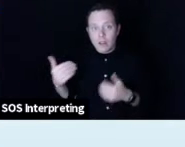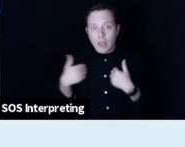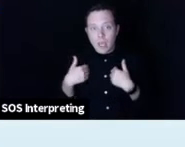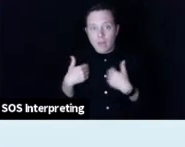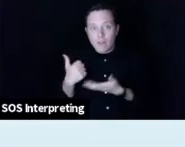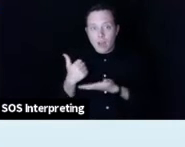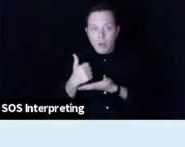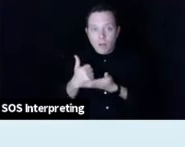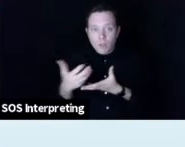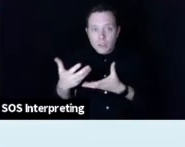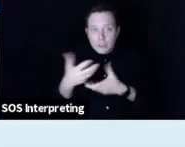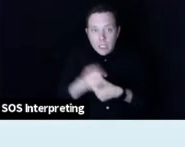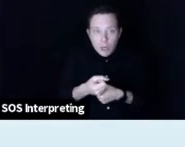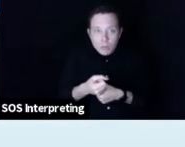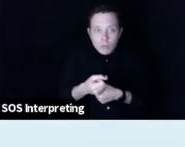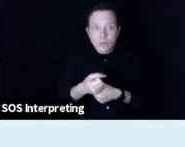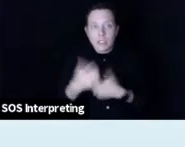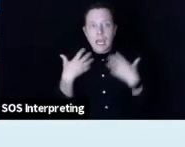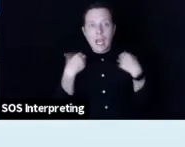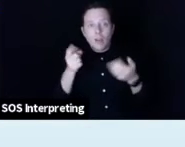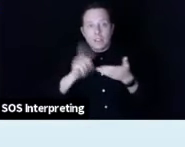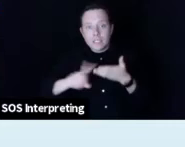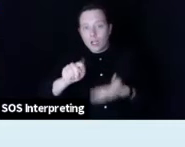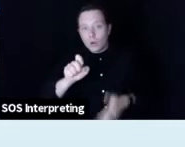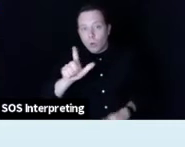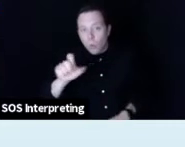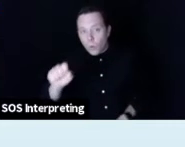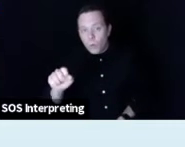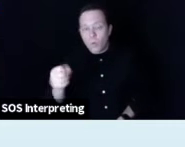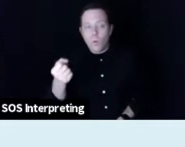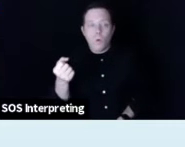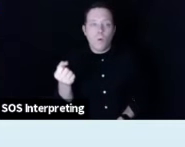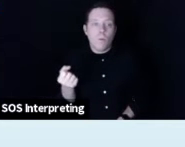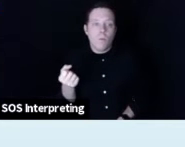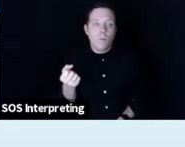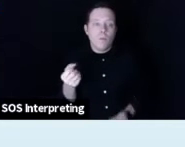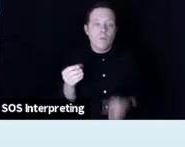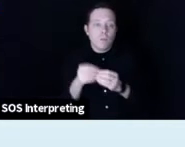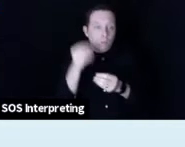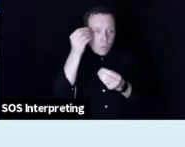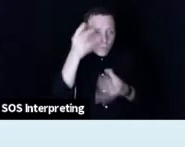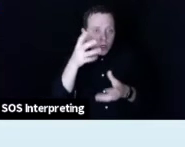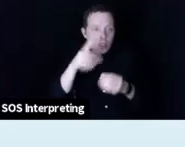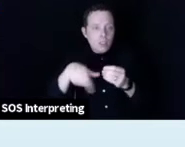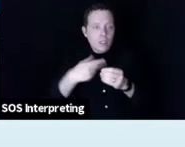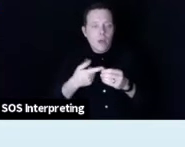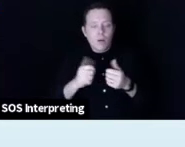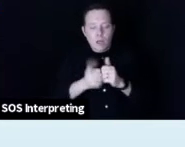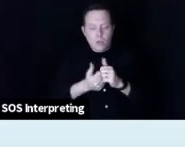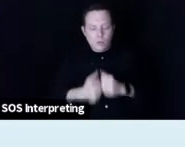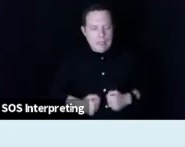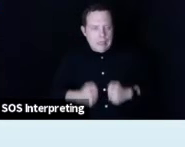summary. There's health check tools, more information about living with or